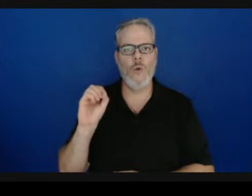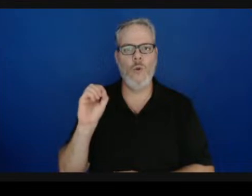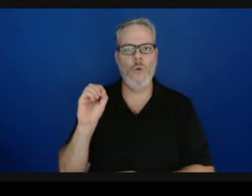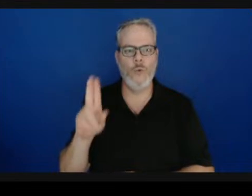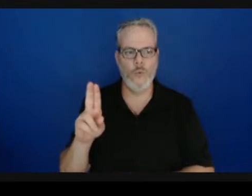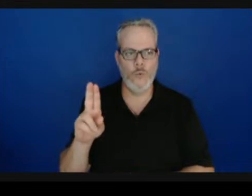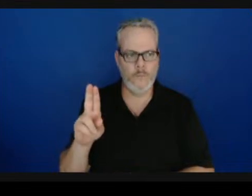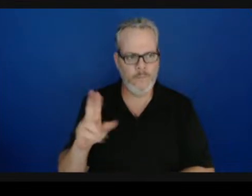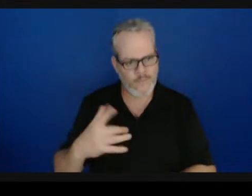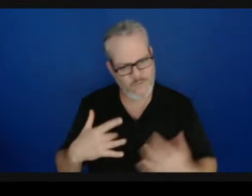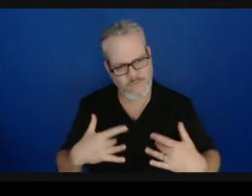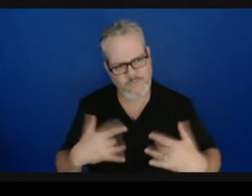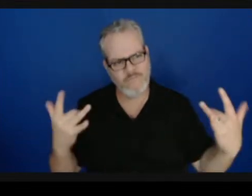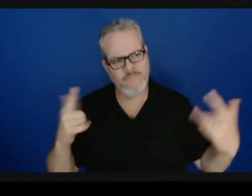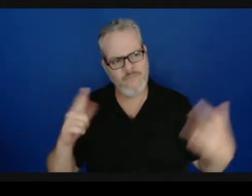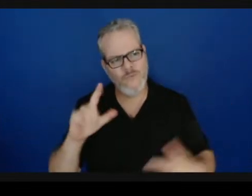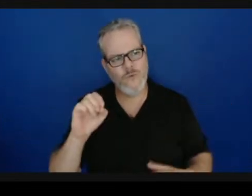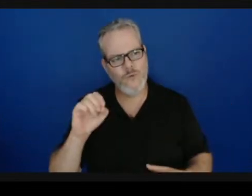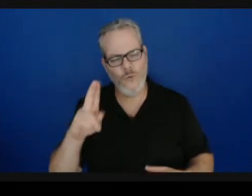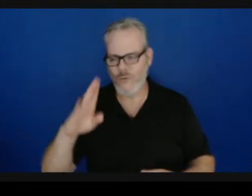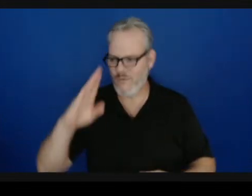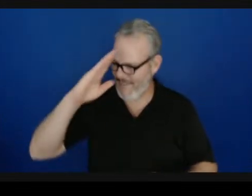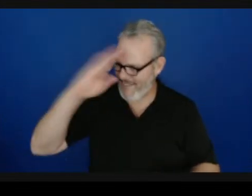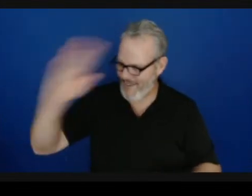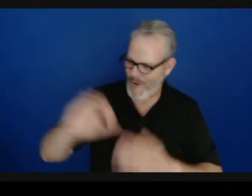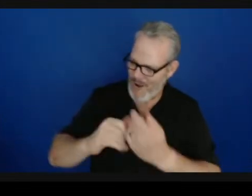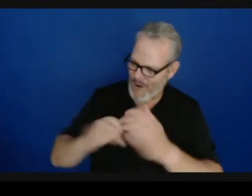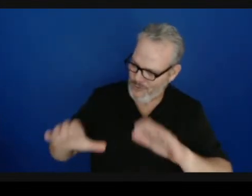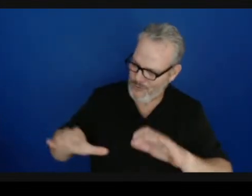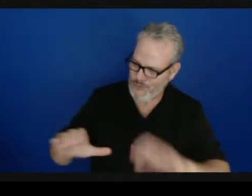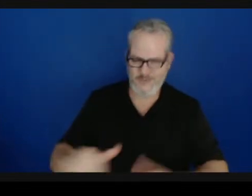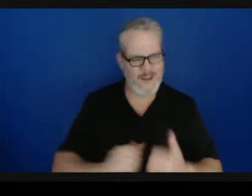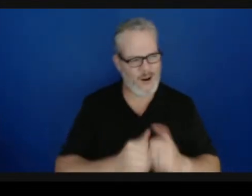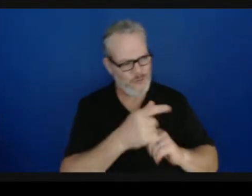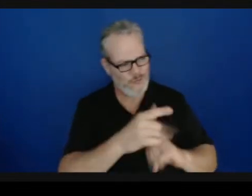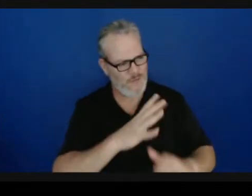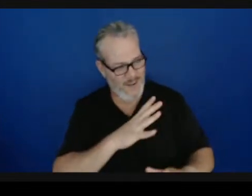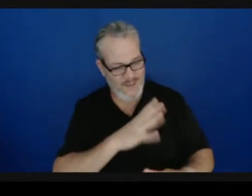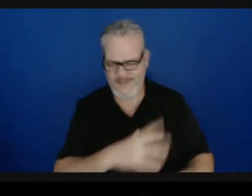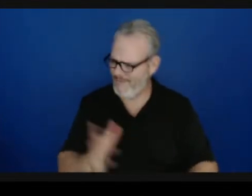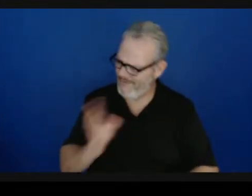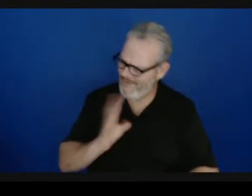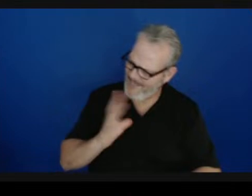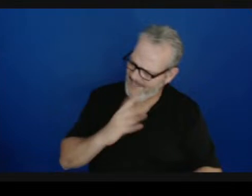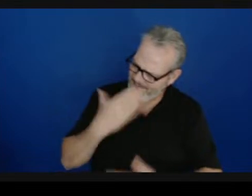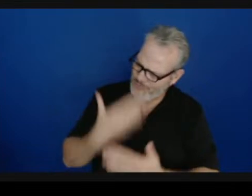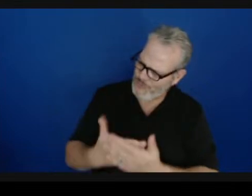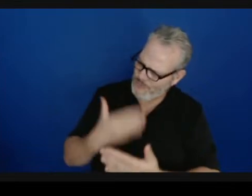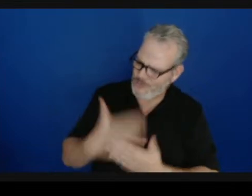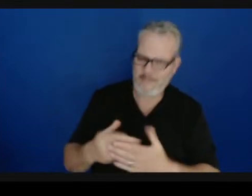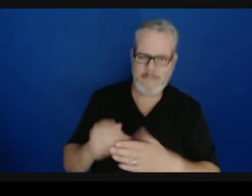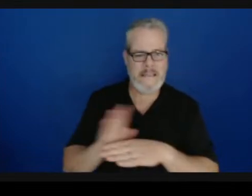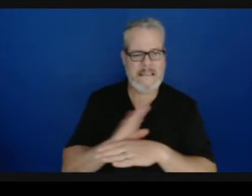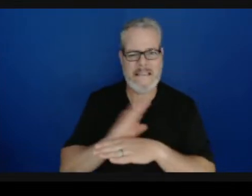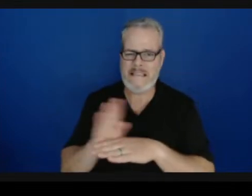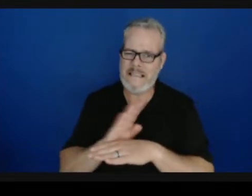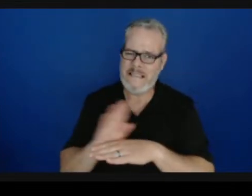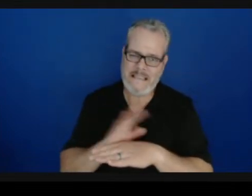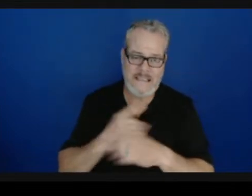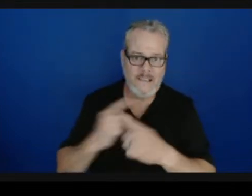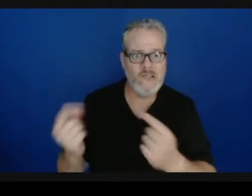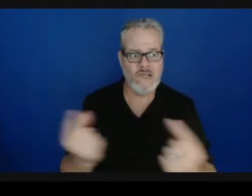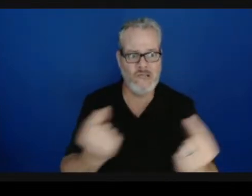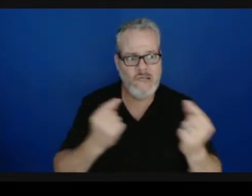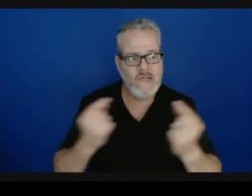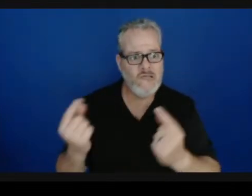Hey, Lou. Hello. How's it going? How you doing? I'm good. I'm good. Busy. Let's see. We're